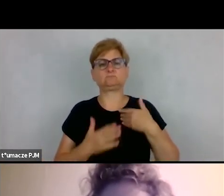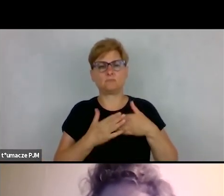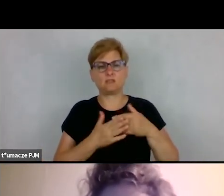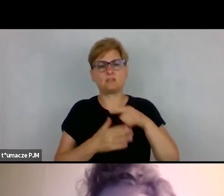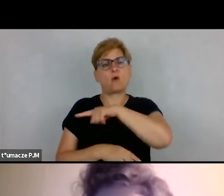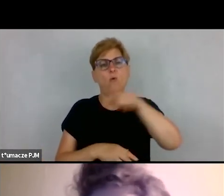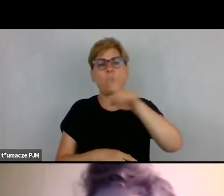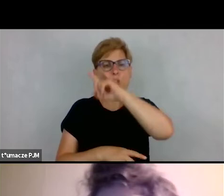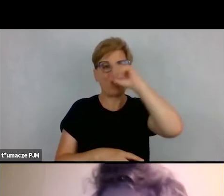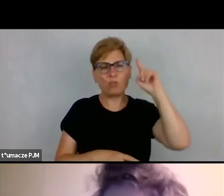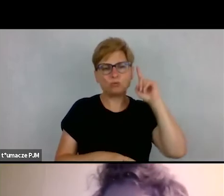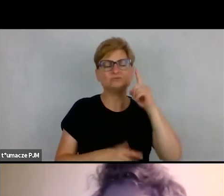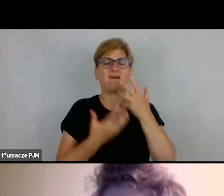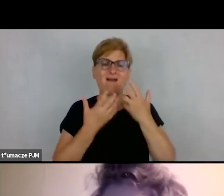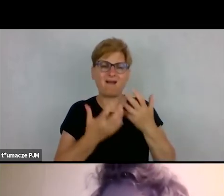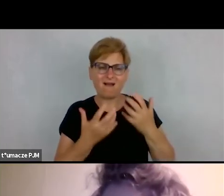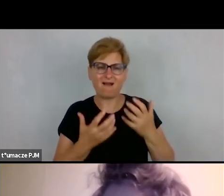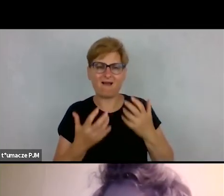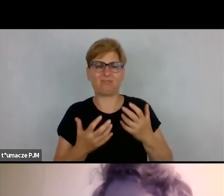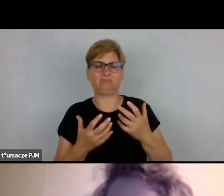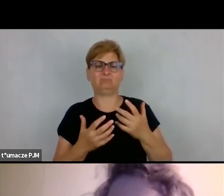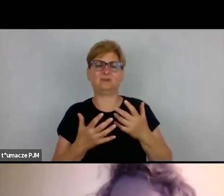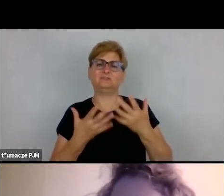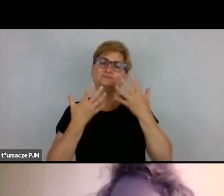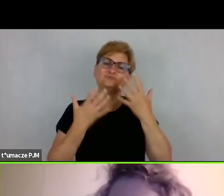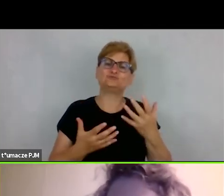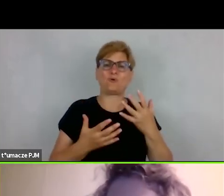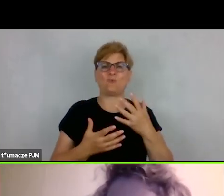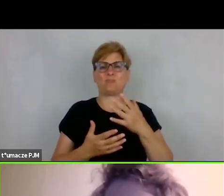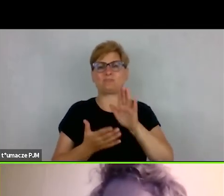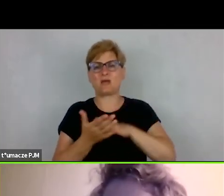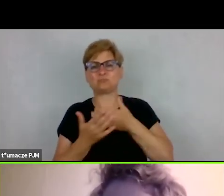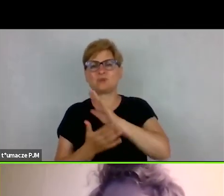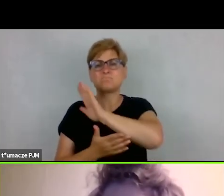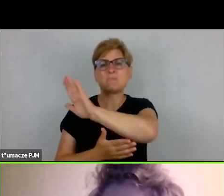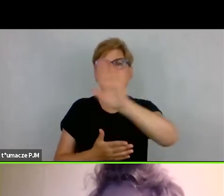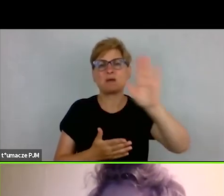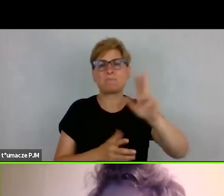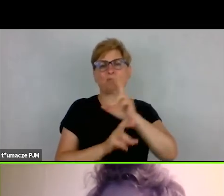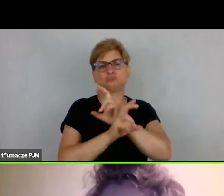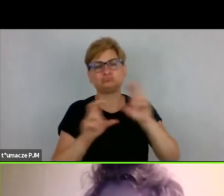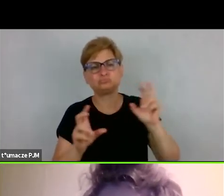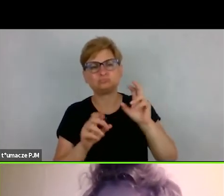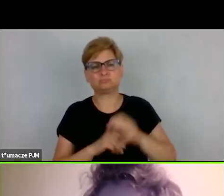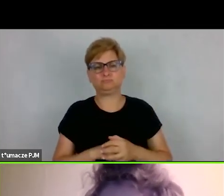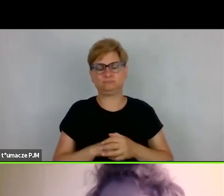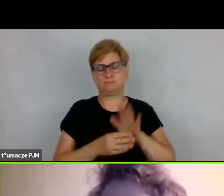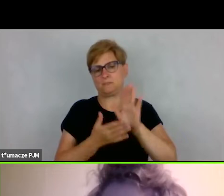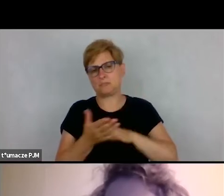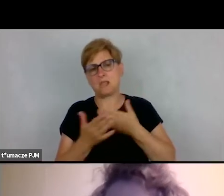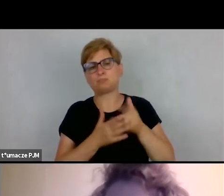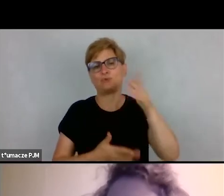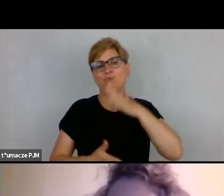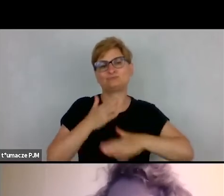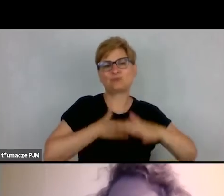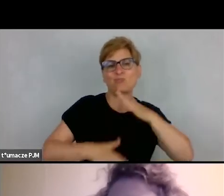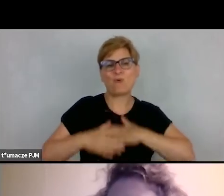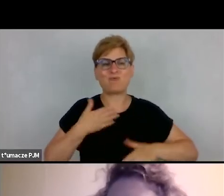you know, even tea and coffee after a meeting. So that does facilitate it in a different